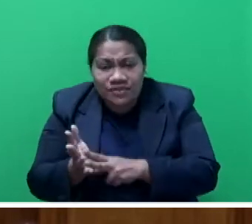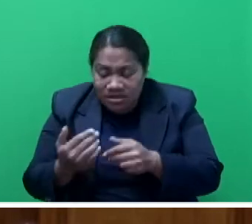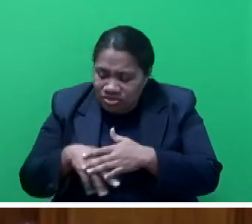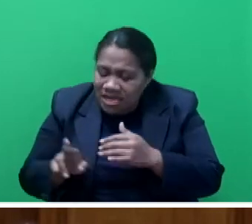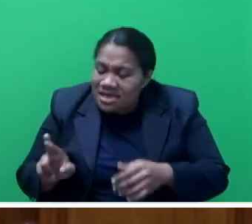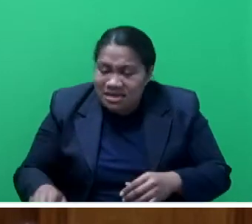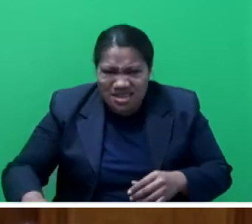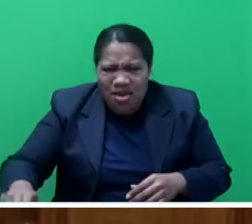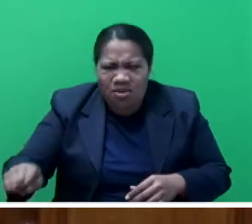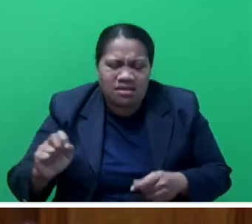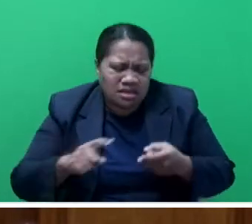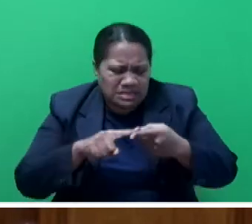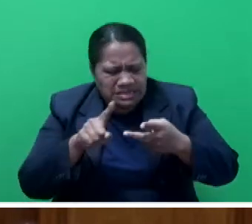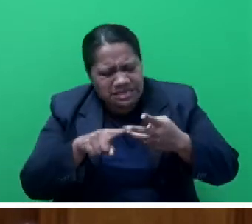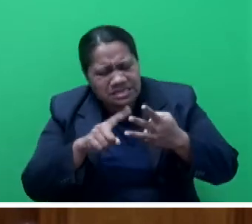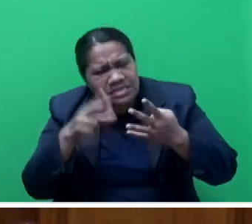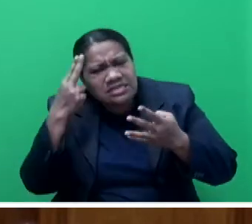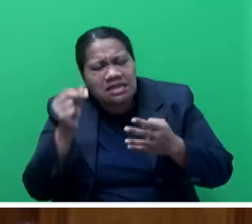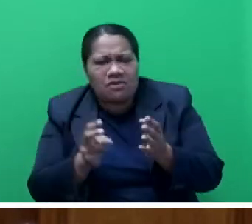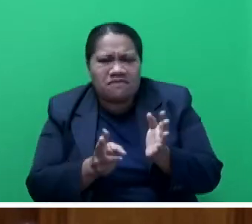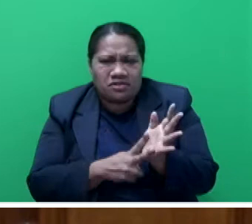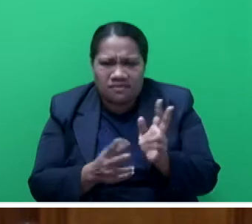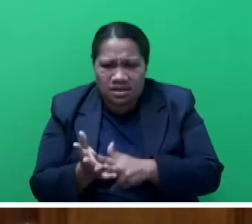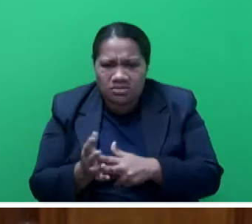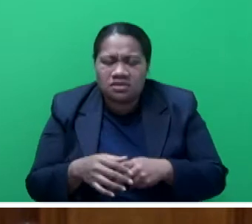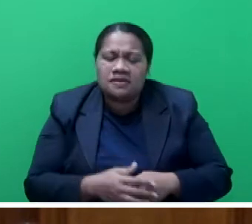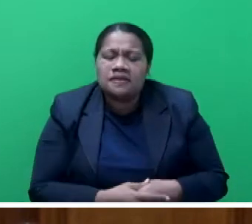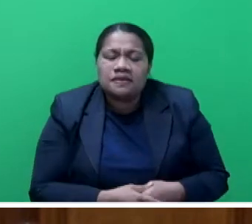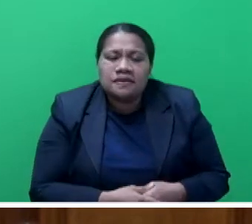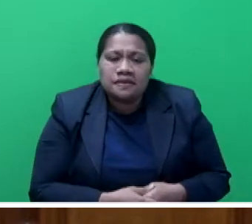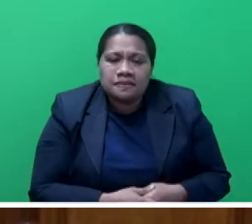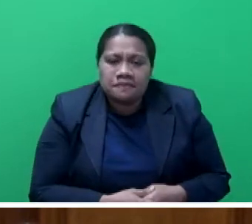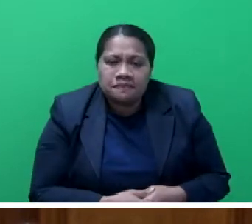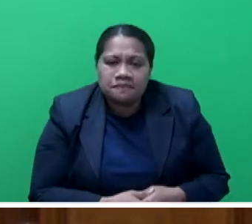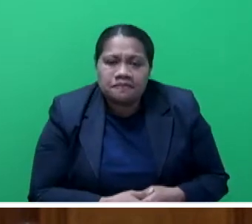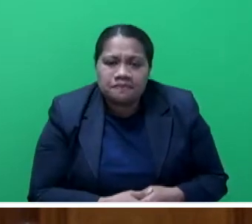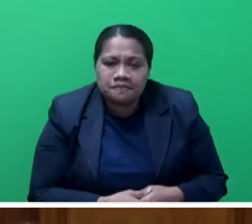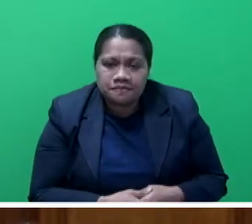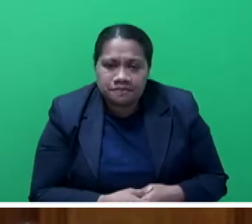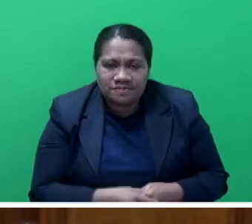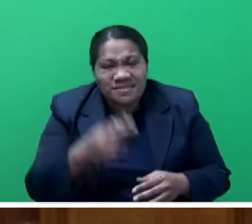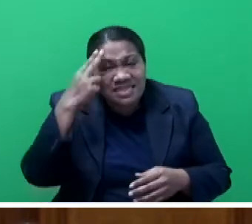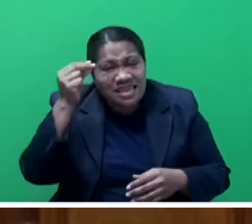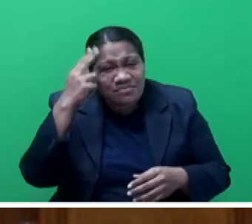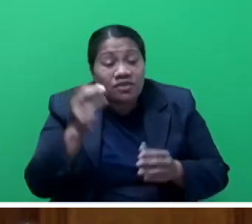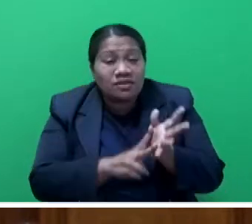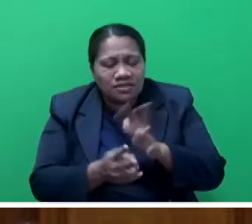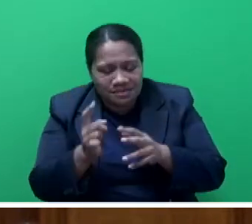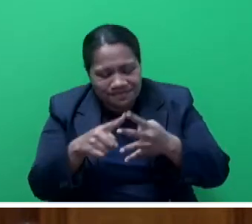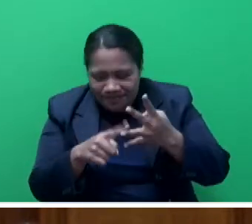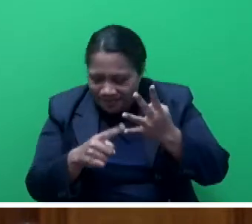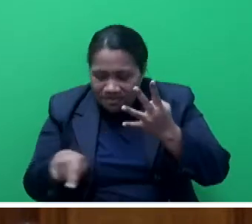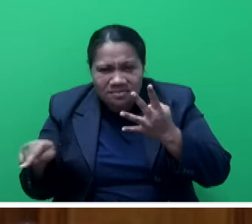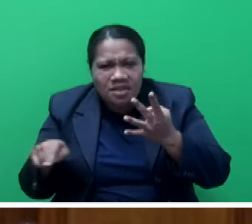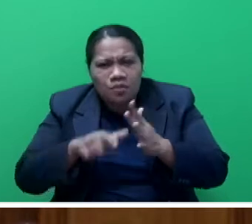Nakaulau, Nambua, Drakena, Vunuku, Nardivo, Nukui village, and also some settlements,